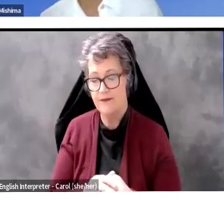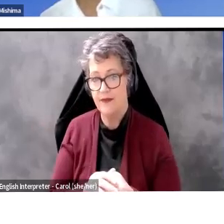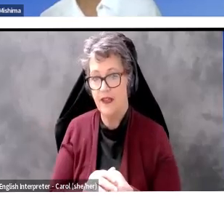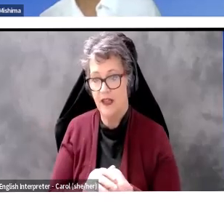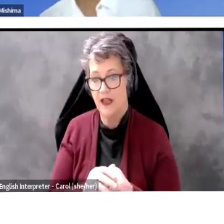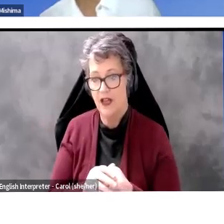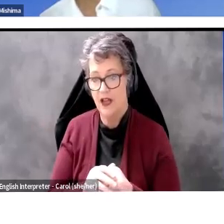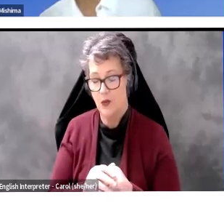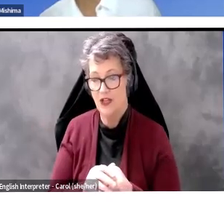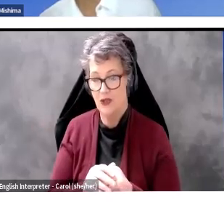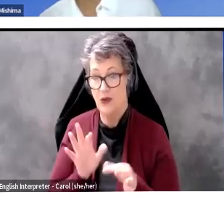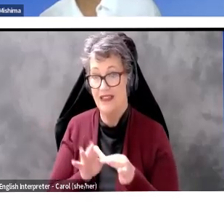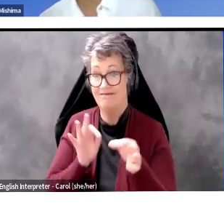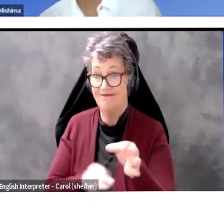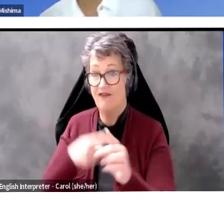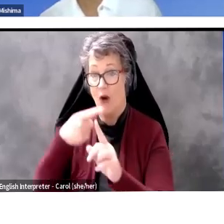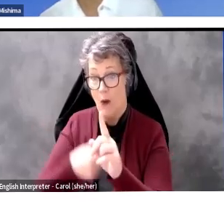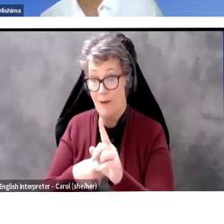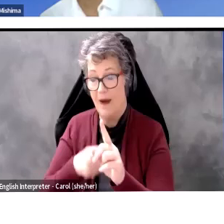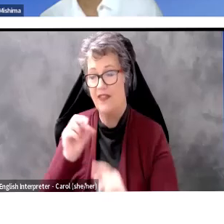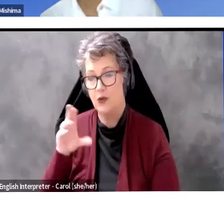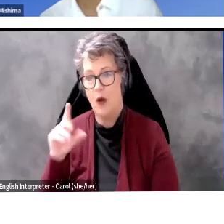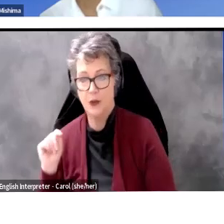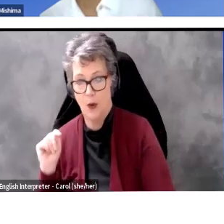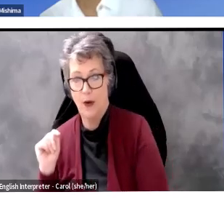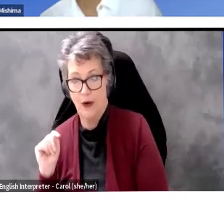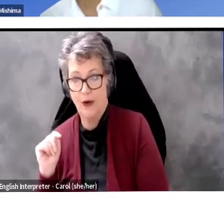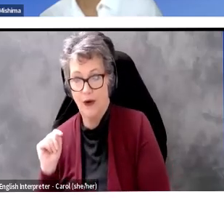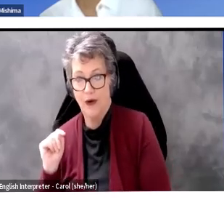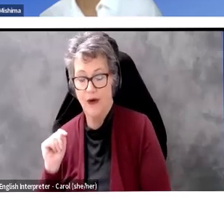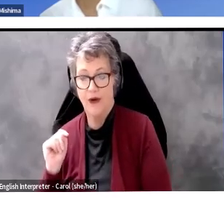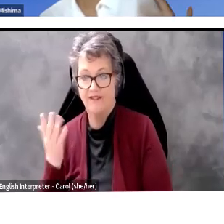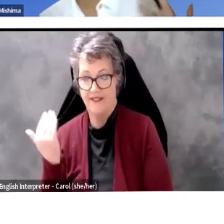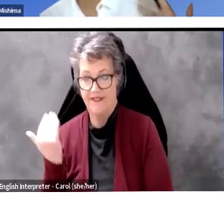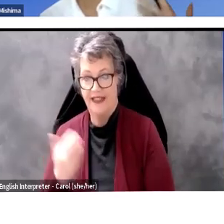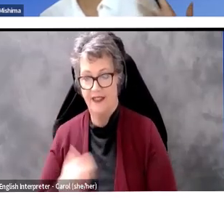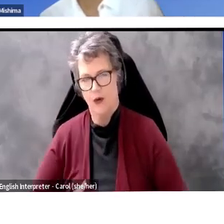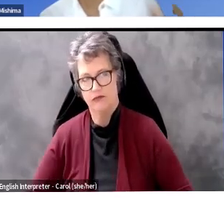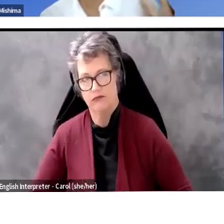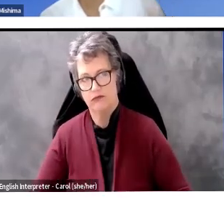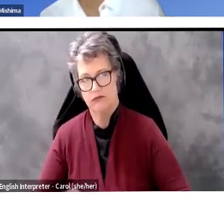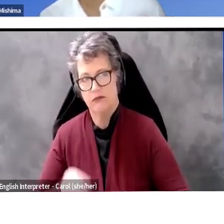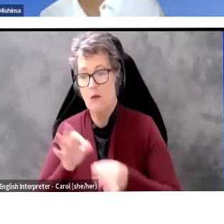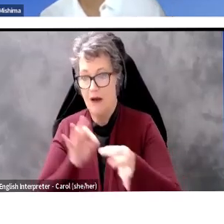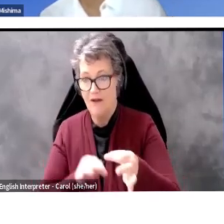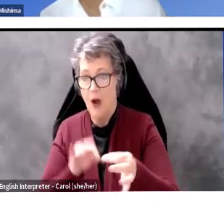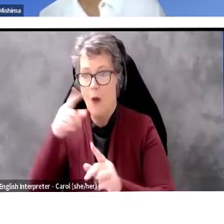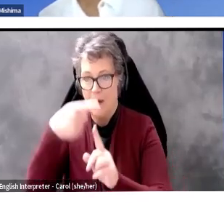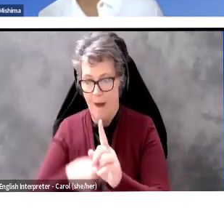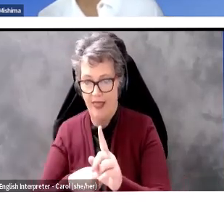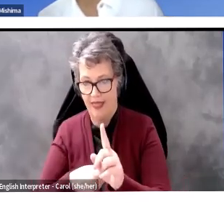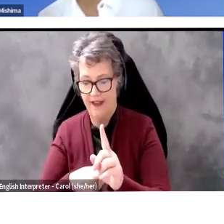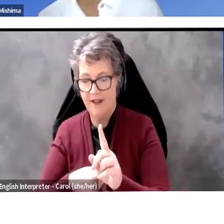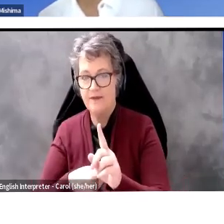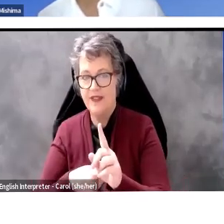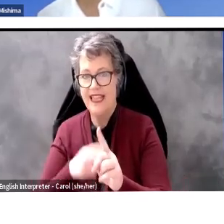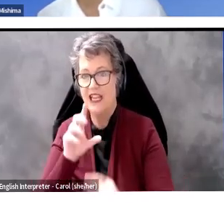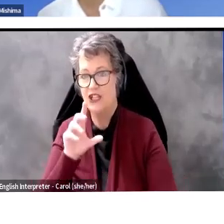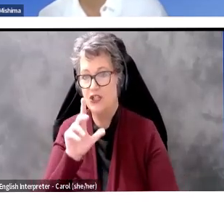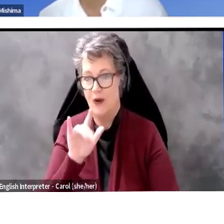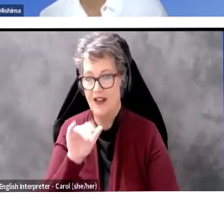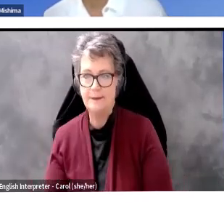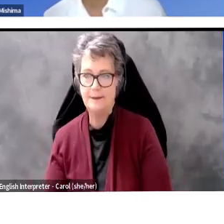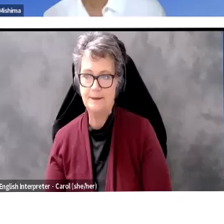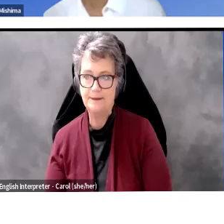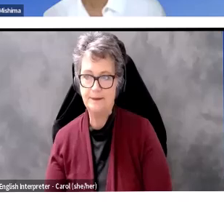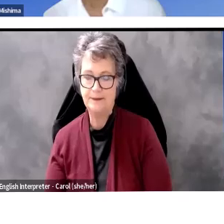up a whole month this year to October 15th, or moves up a whole month in 25,